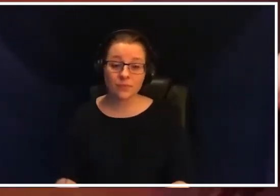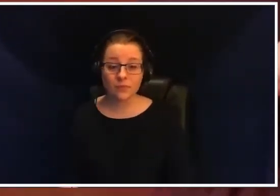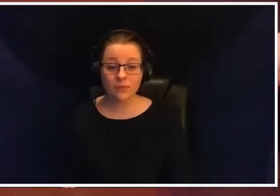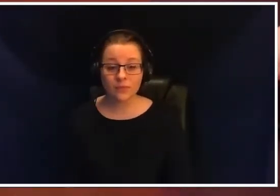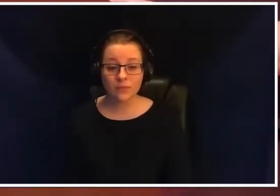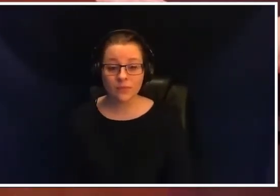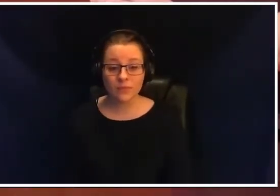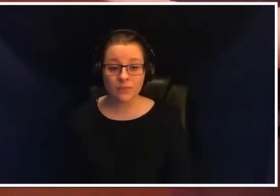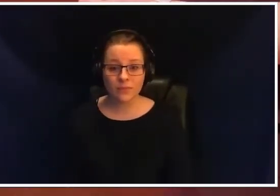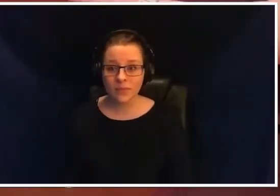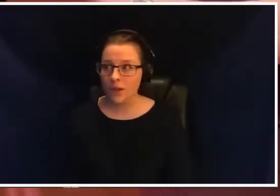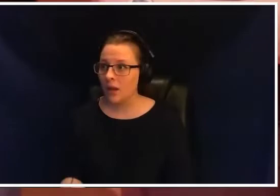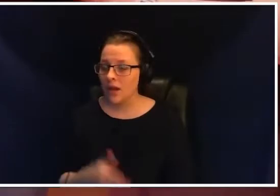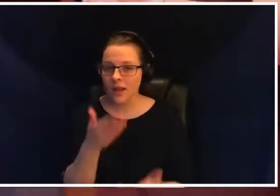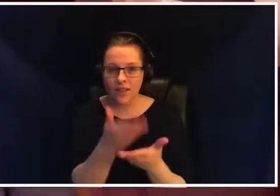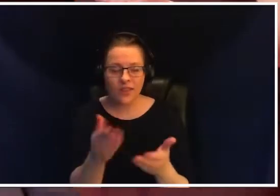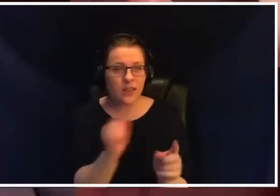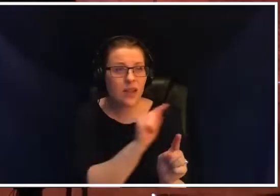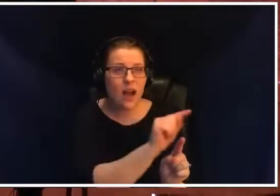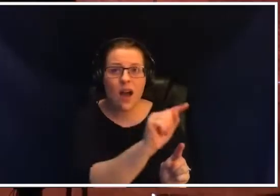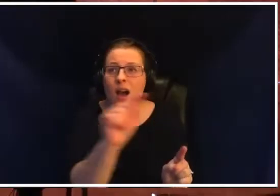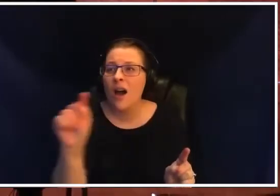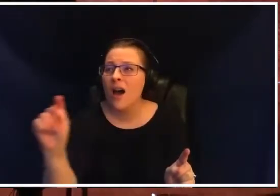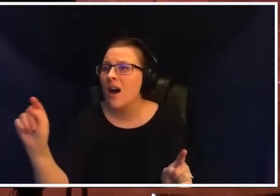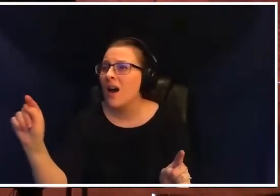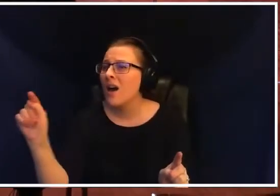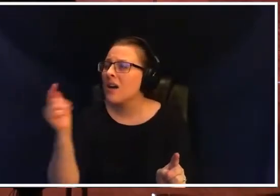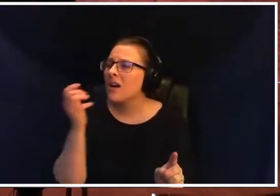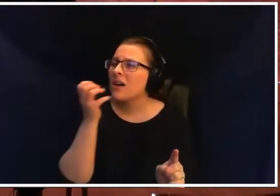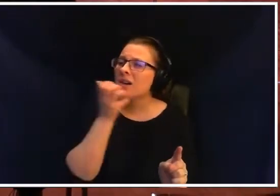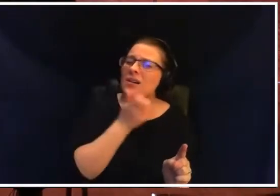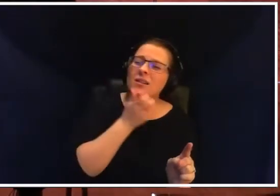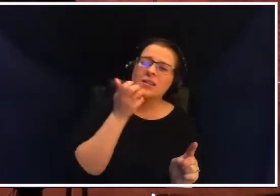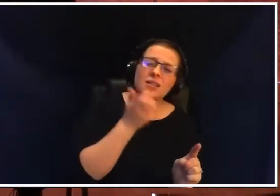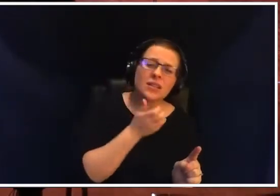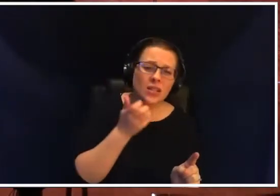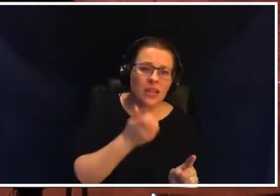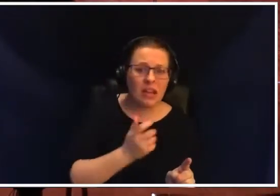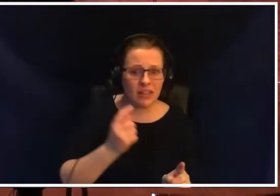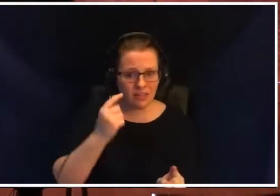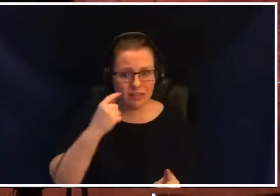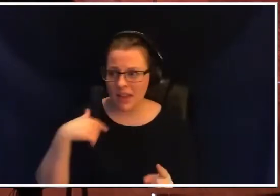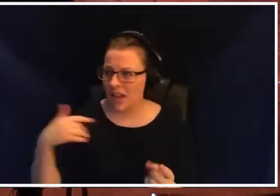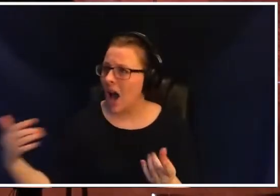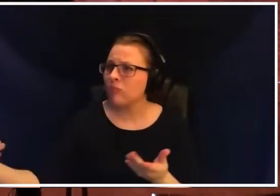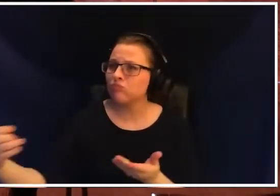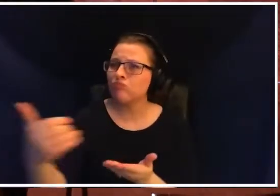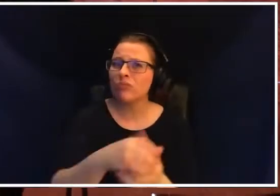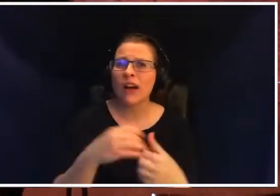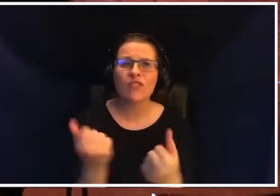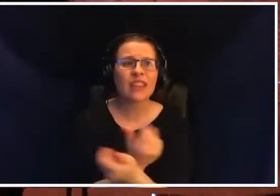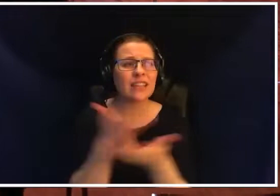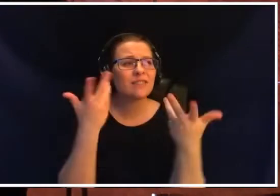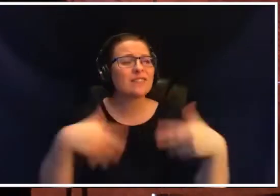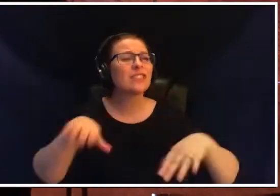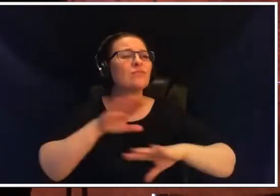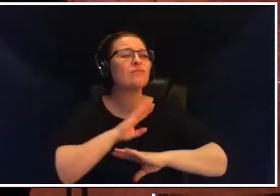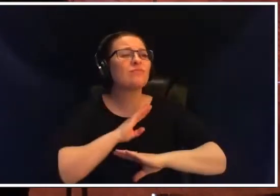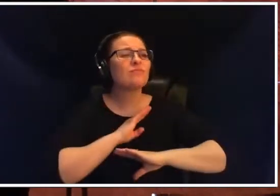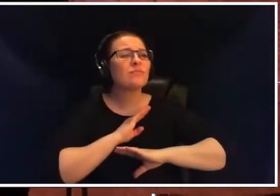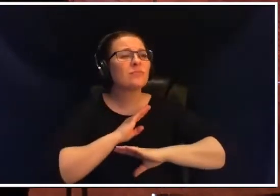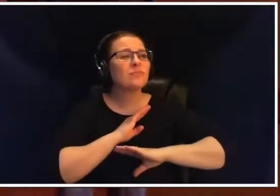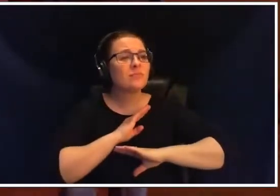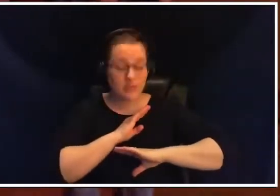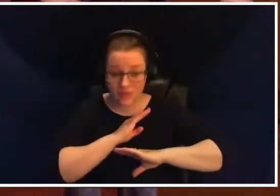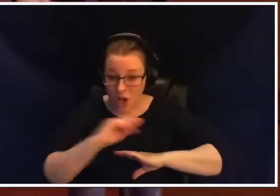Look at this stuff. Isn't it neat? Wouldn't you think my collection's complete?